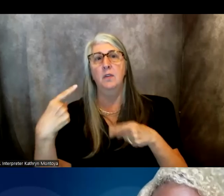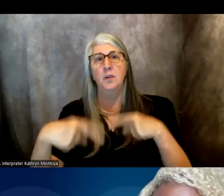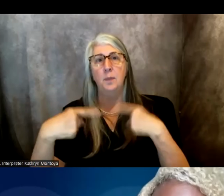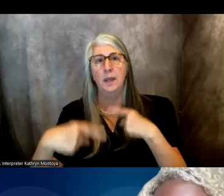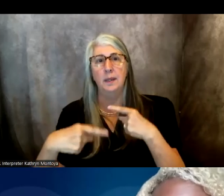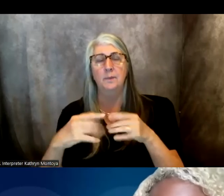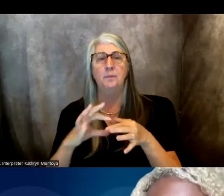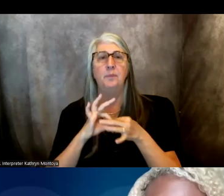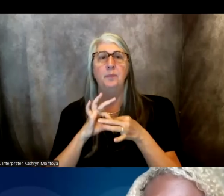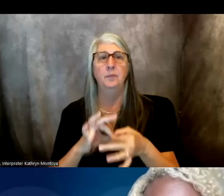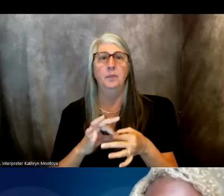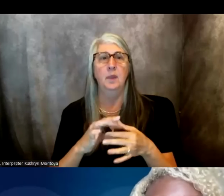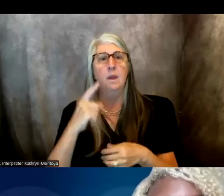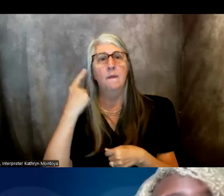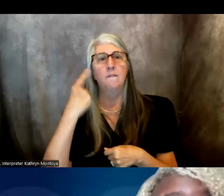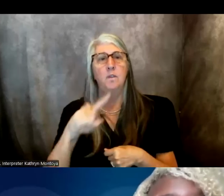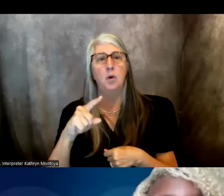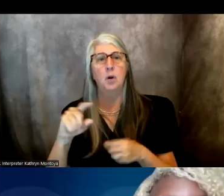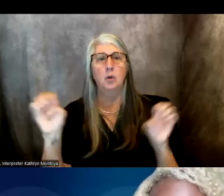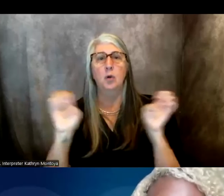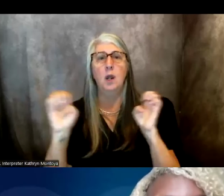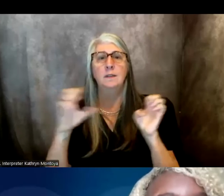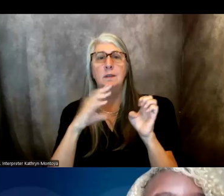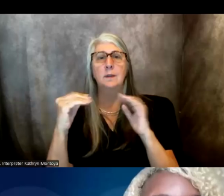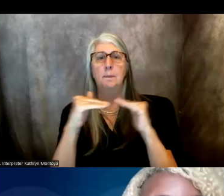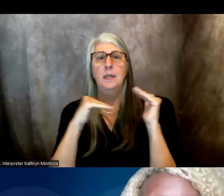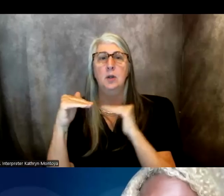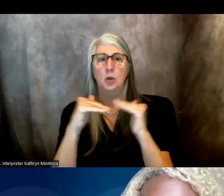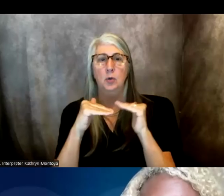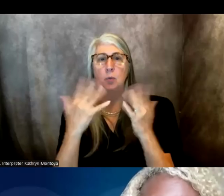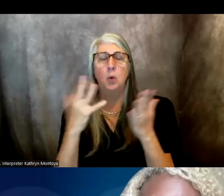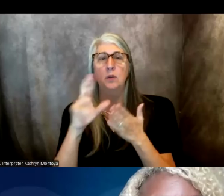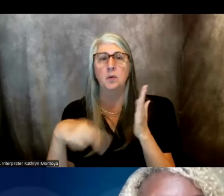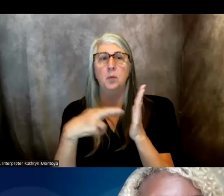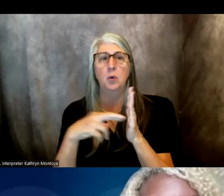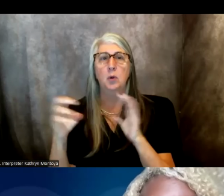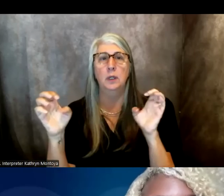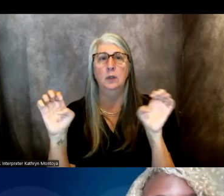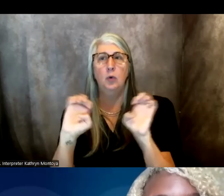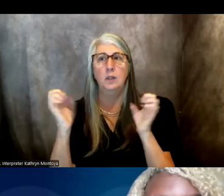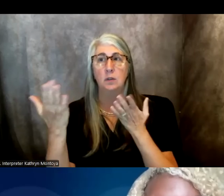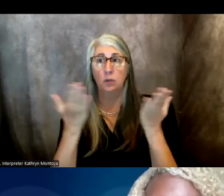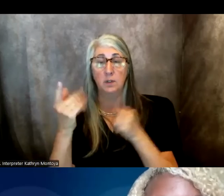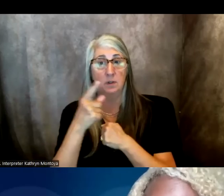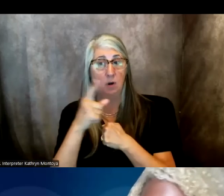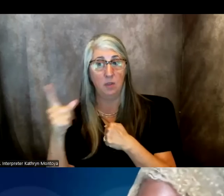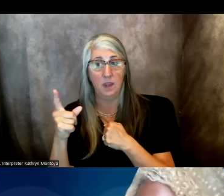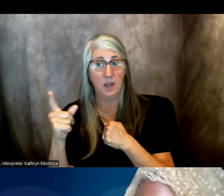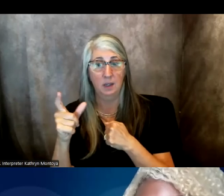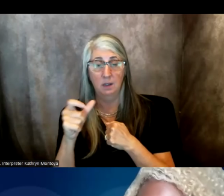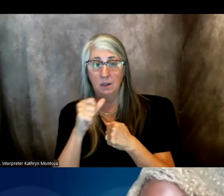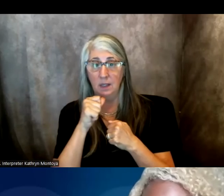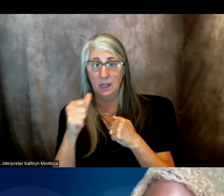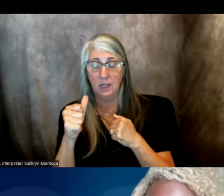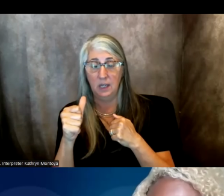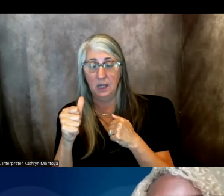for crisis and peers. What is their role in crisis services, right? Are they incompatible or